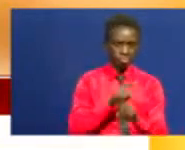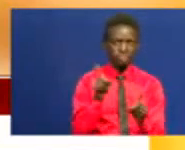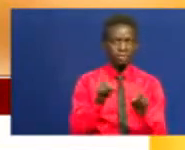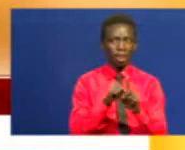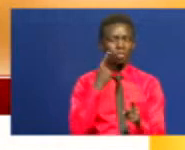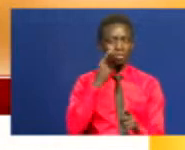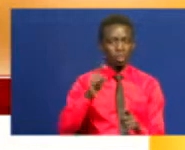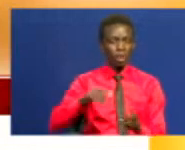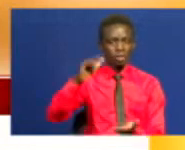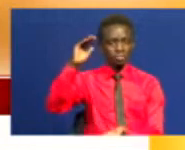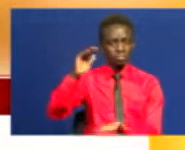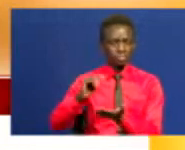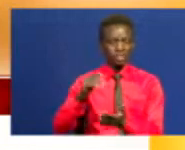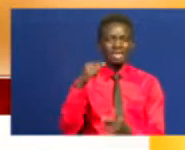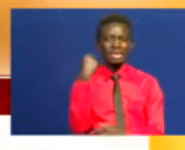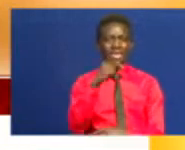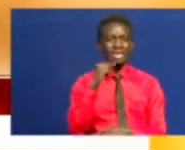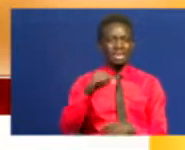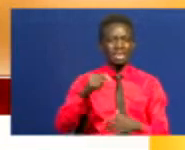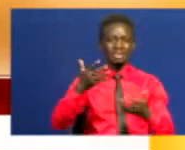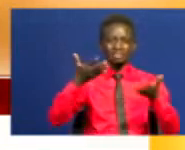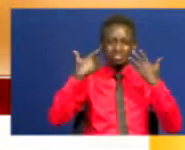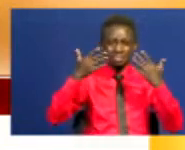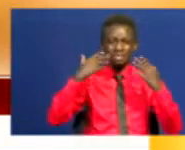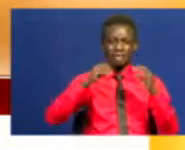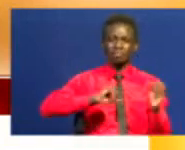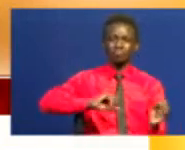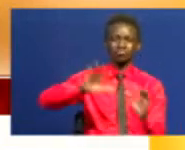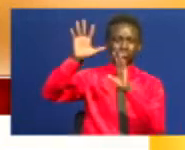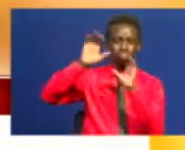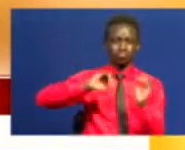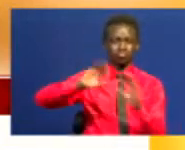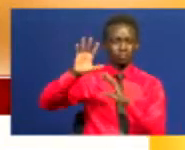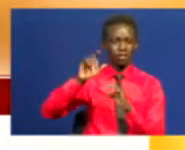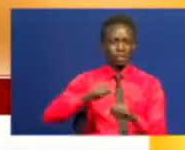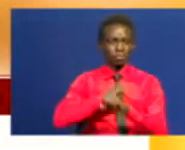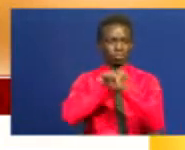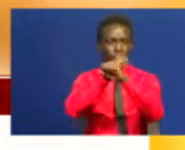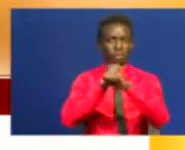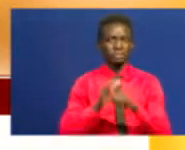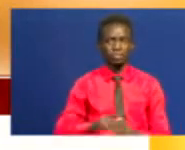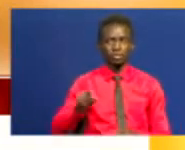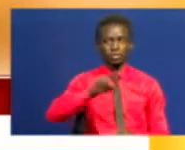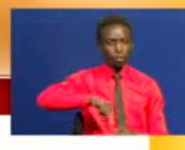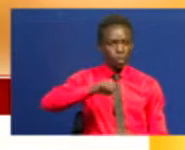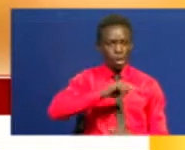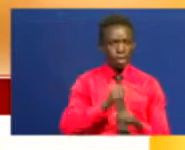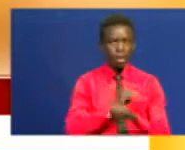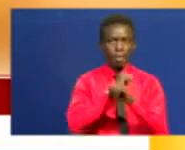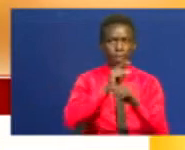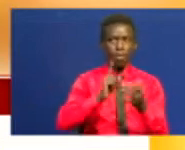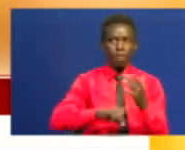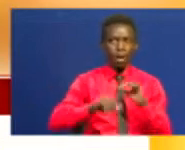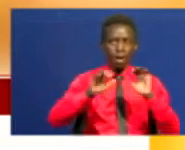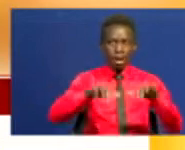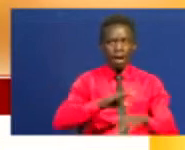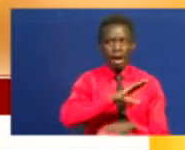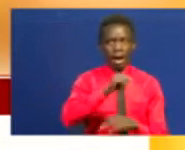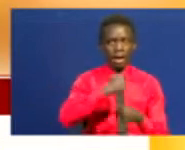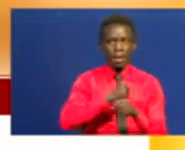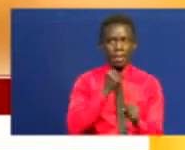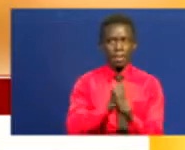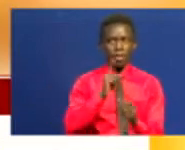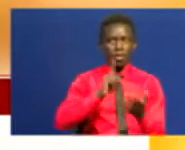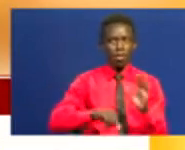emissions. We are asking politicians to facilitate a shift away from animal agriculture and to support sustainable